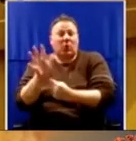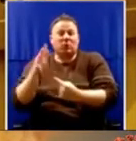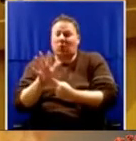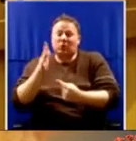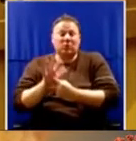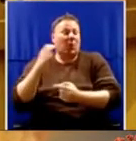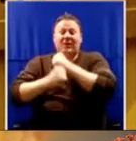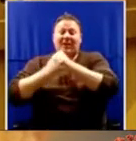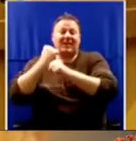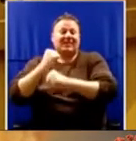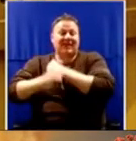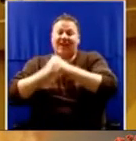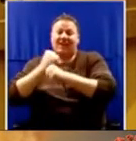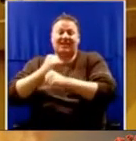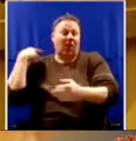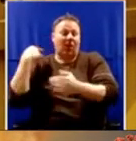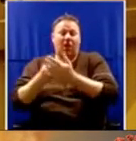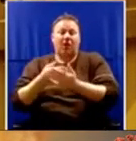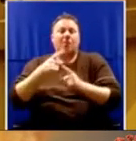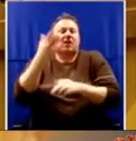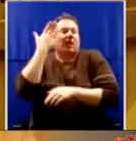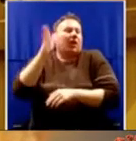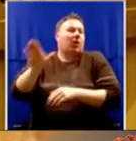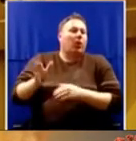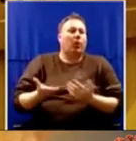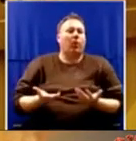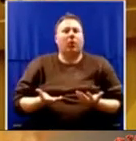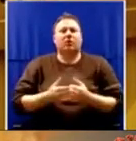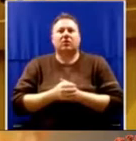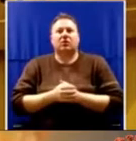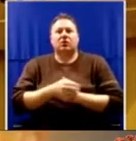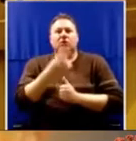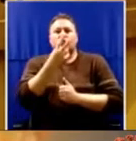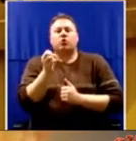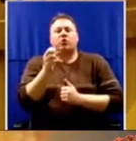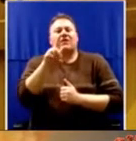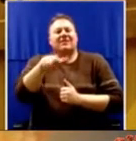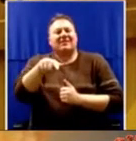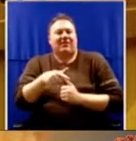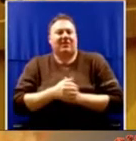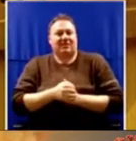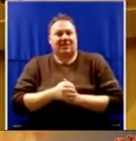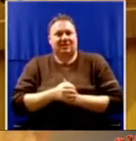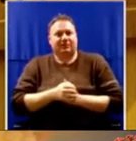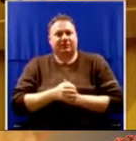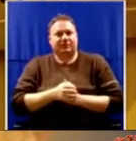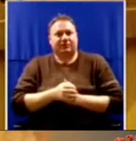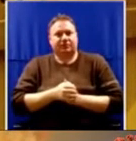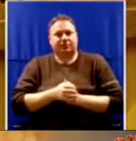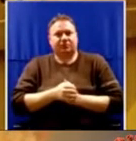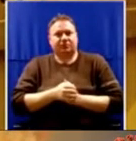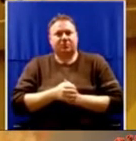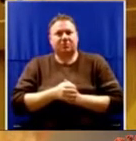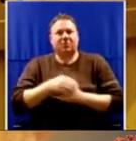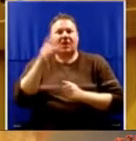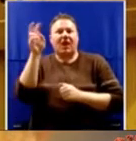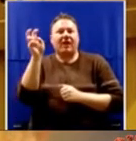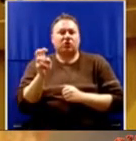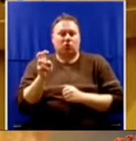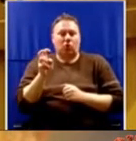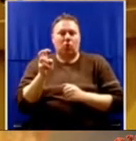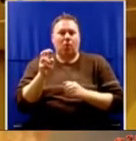years, but were largely ignored. It was only in 2017, with the ESCOM parliamentary inquiry, that we saw